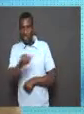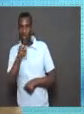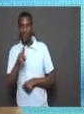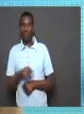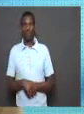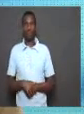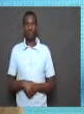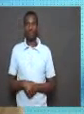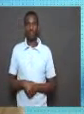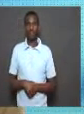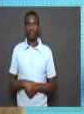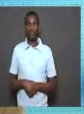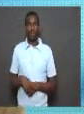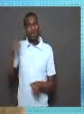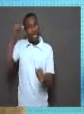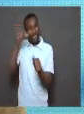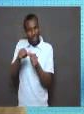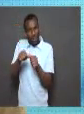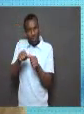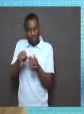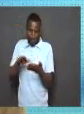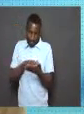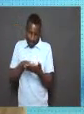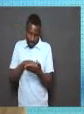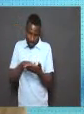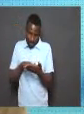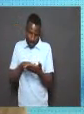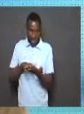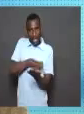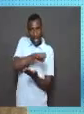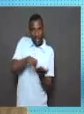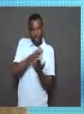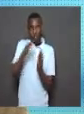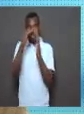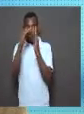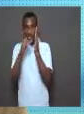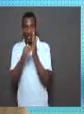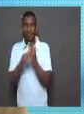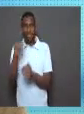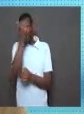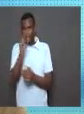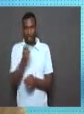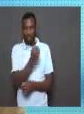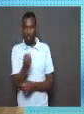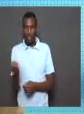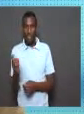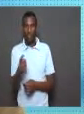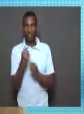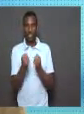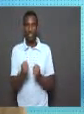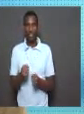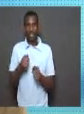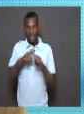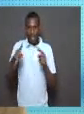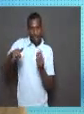Remember that in the study of entropy, the system is any object, but the